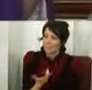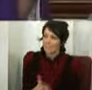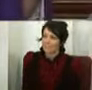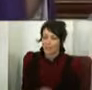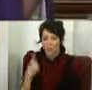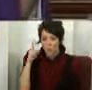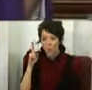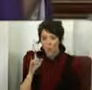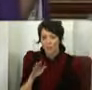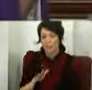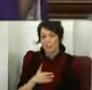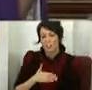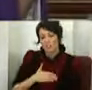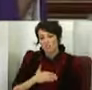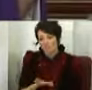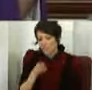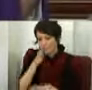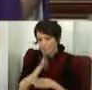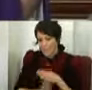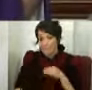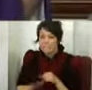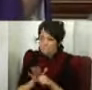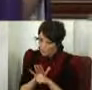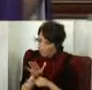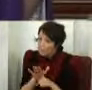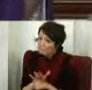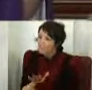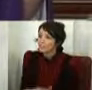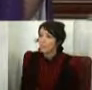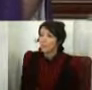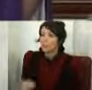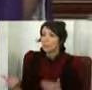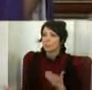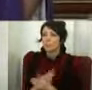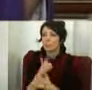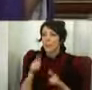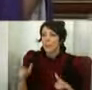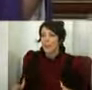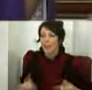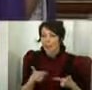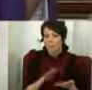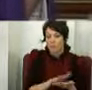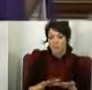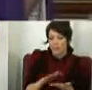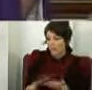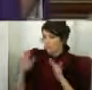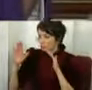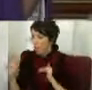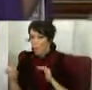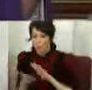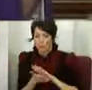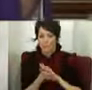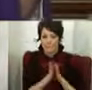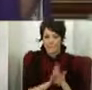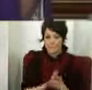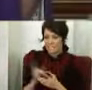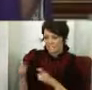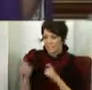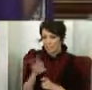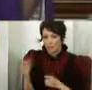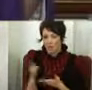For our confession in silence is enough. New life, forgiveness, hope, and peace. These are the gifts of the holy